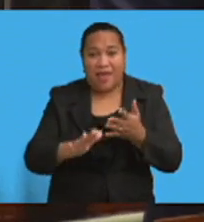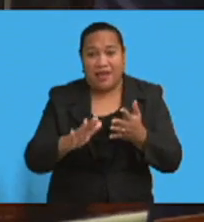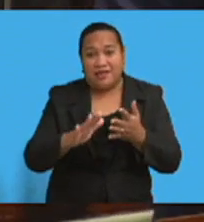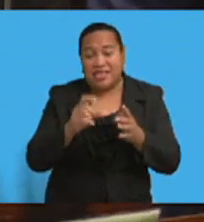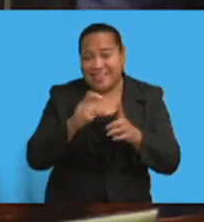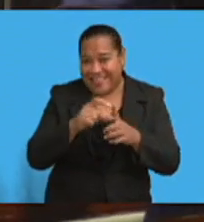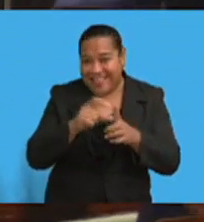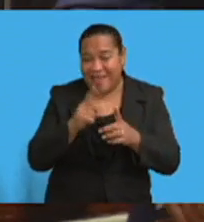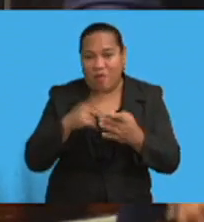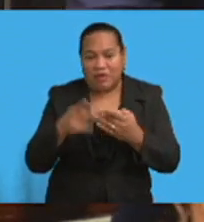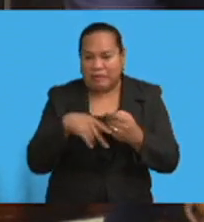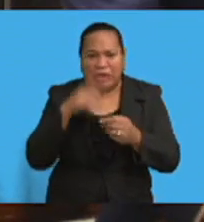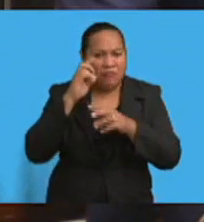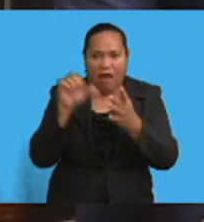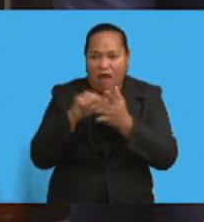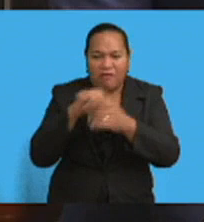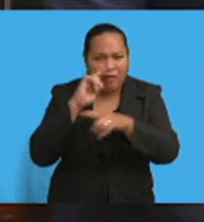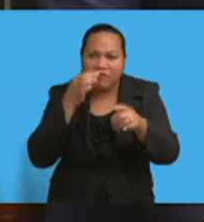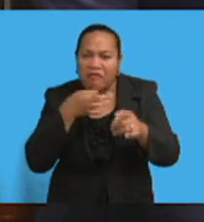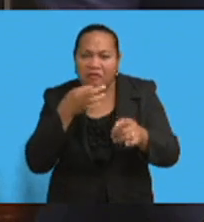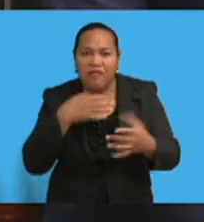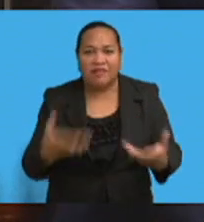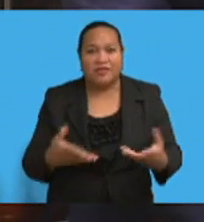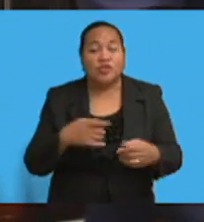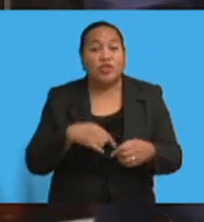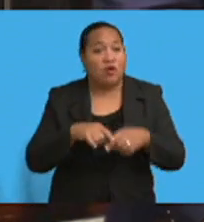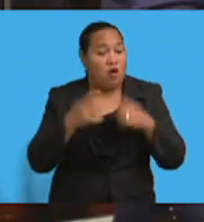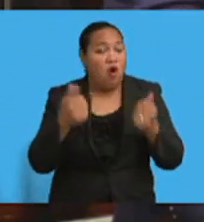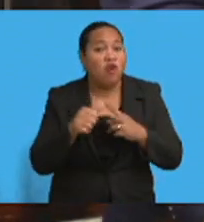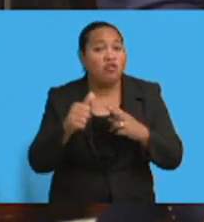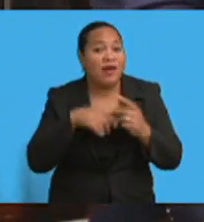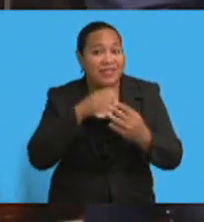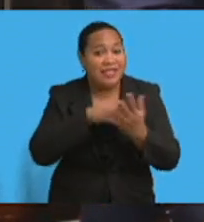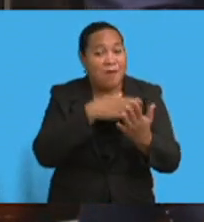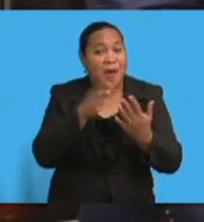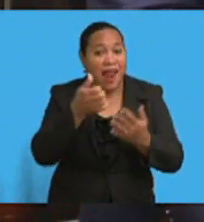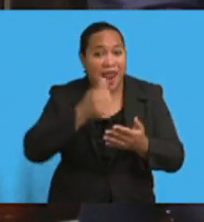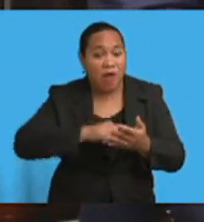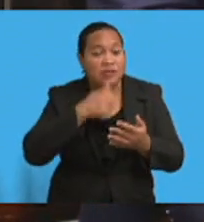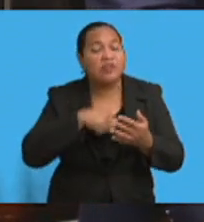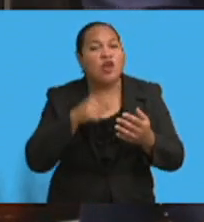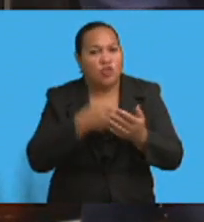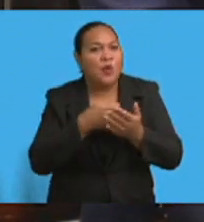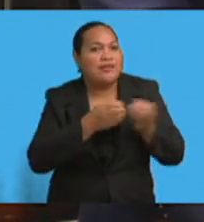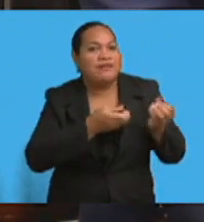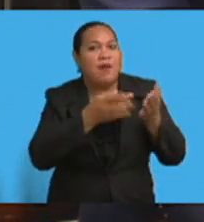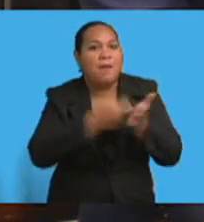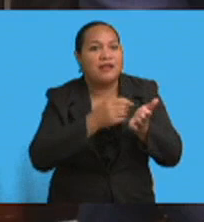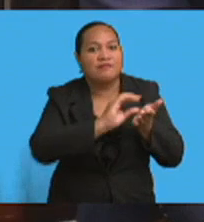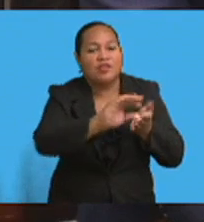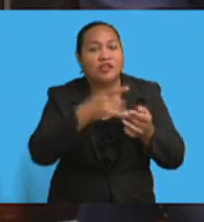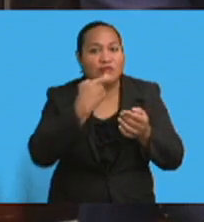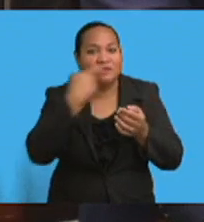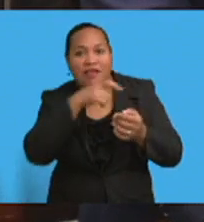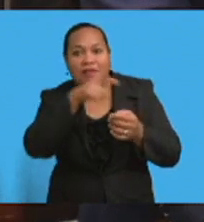PhD. We're also introducing a scarce skill allowance across the civil service that provides a major cash incentive to attract